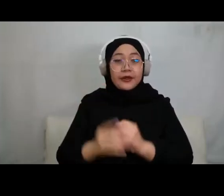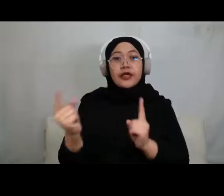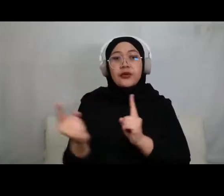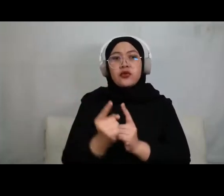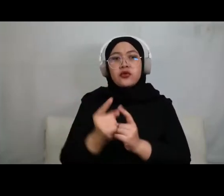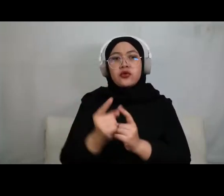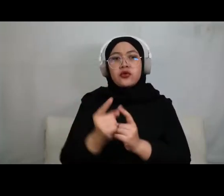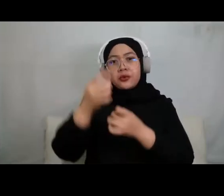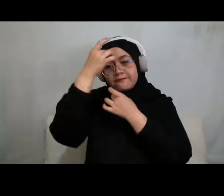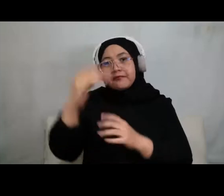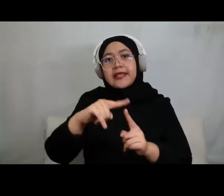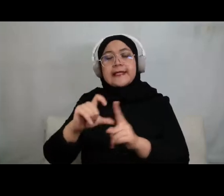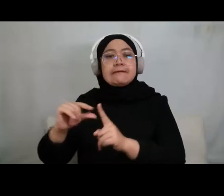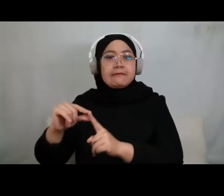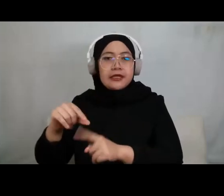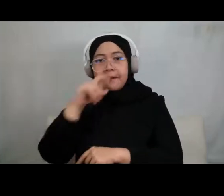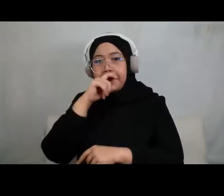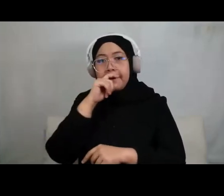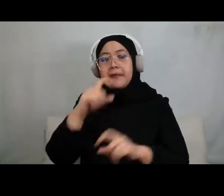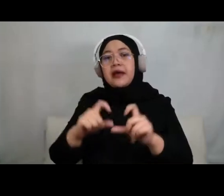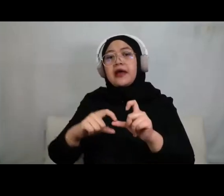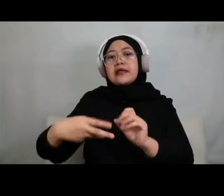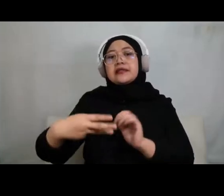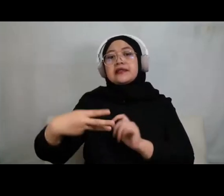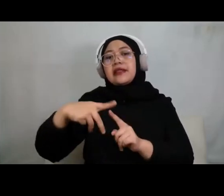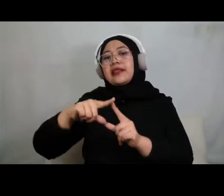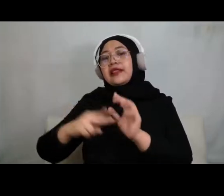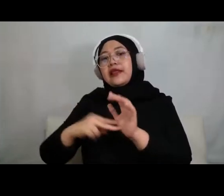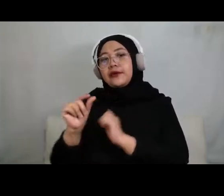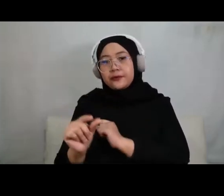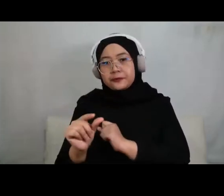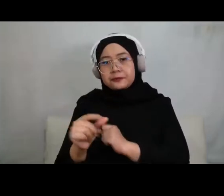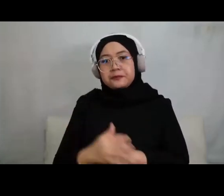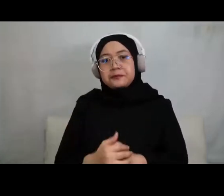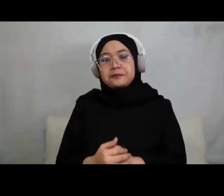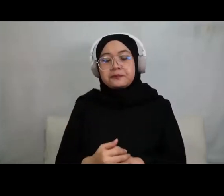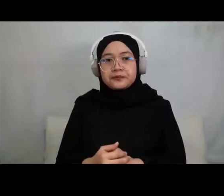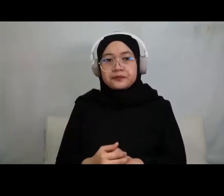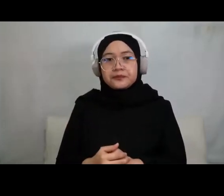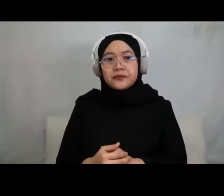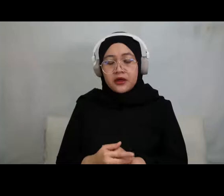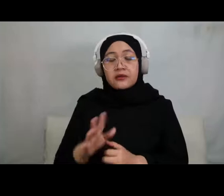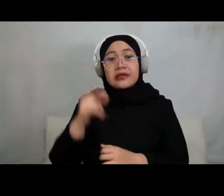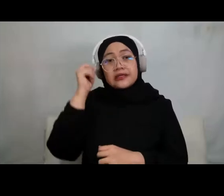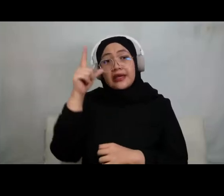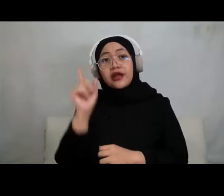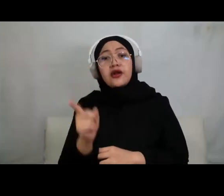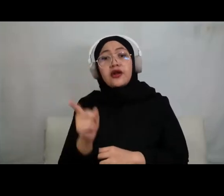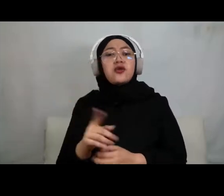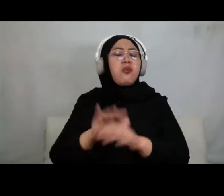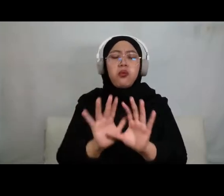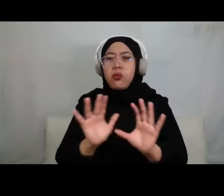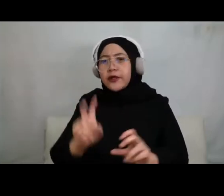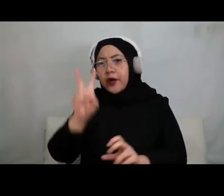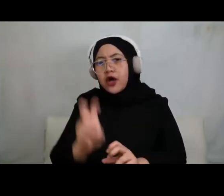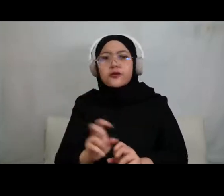the business and technical model for the e-bus pilot project in Jakarta. We realize that there are so much more to be done. We still